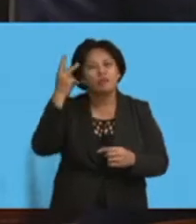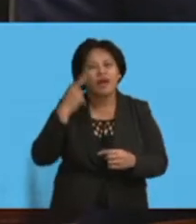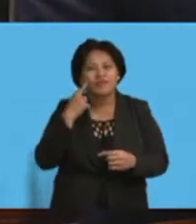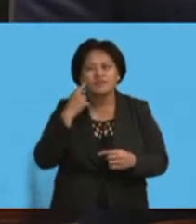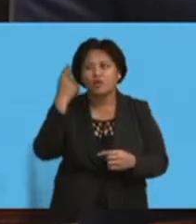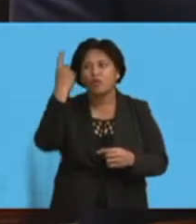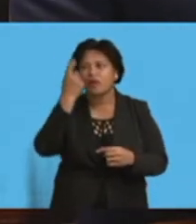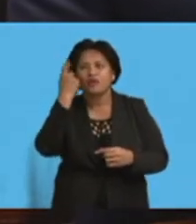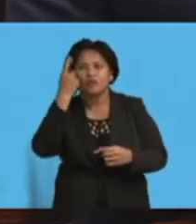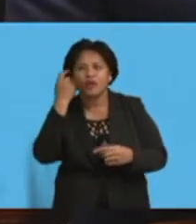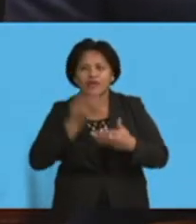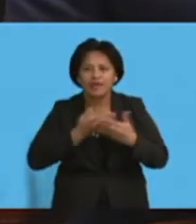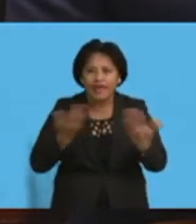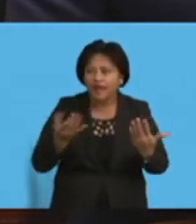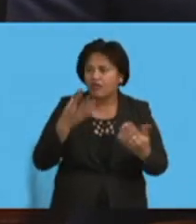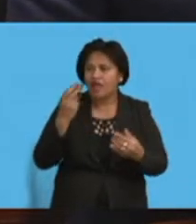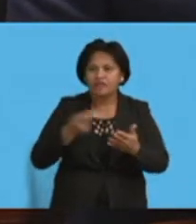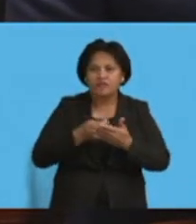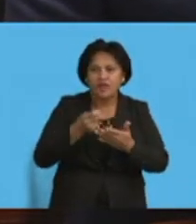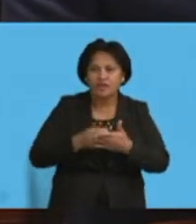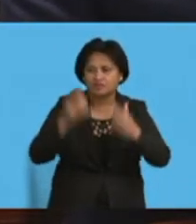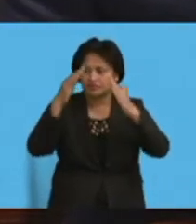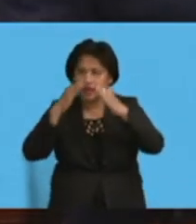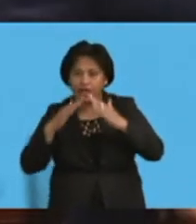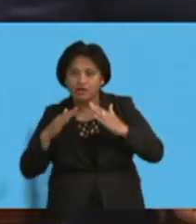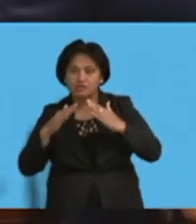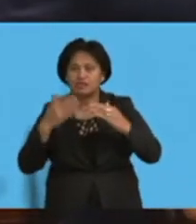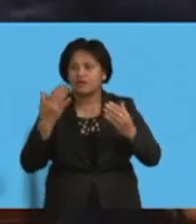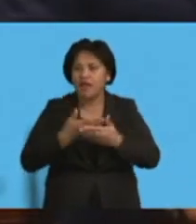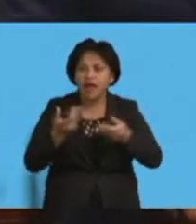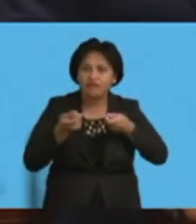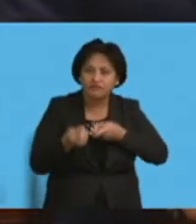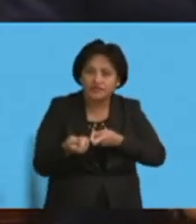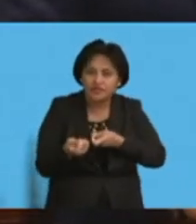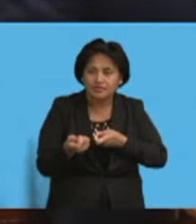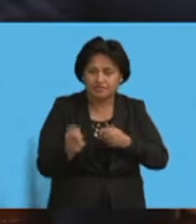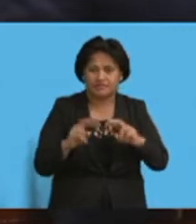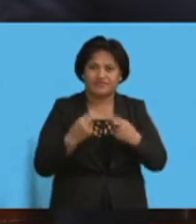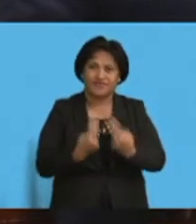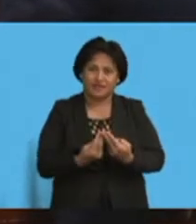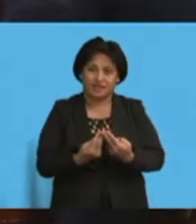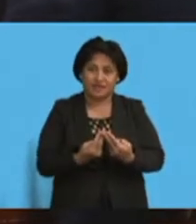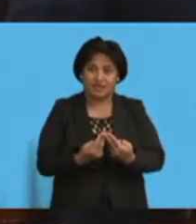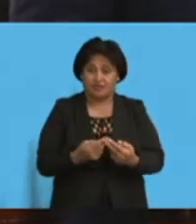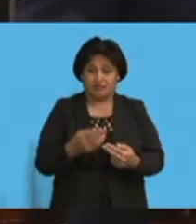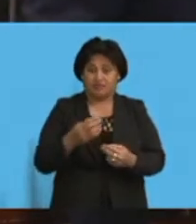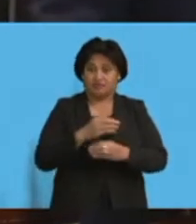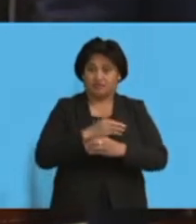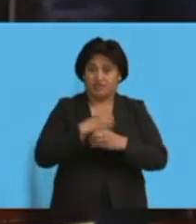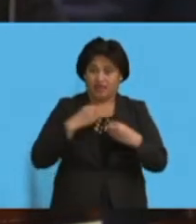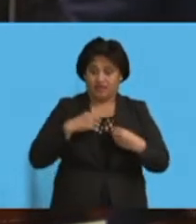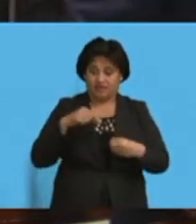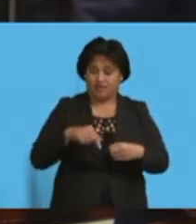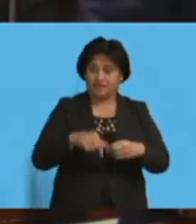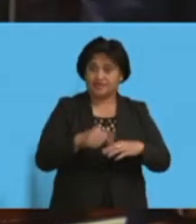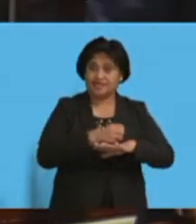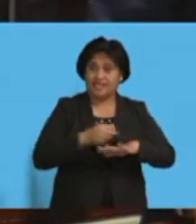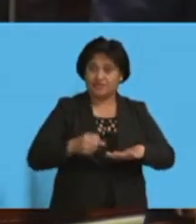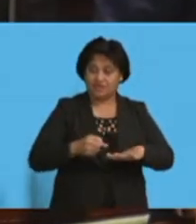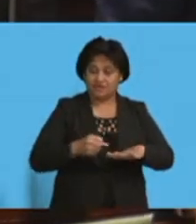keep a roof over their family's head, keep the lights on, and keep the family fed. And it's government's job to grant